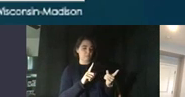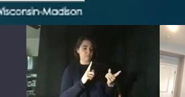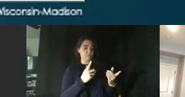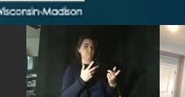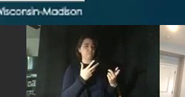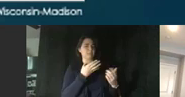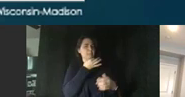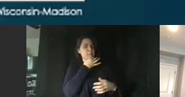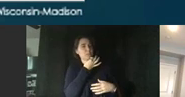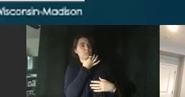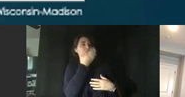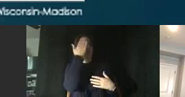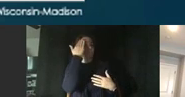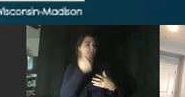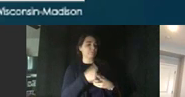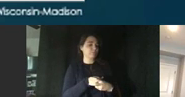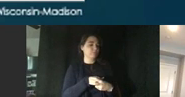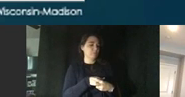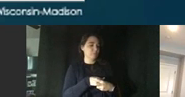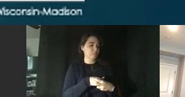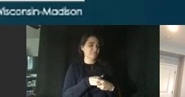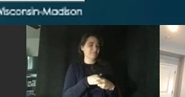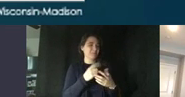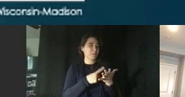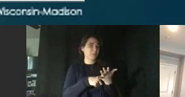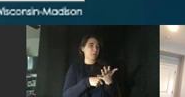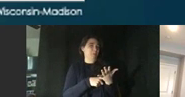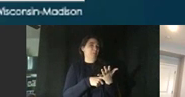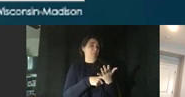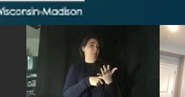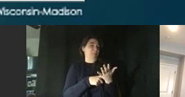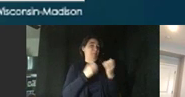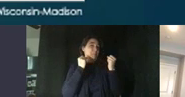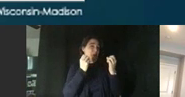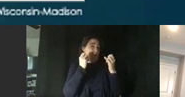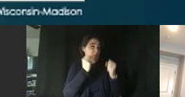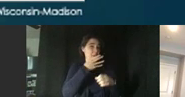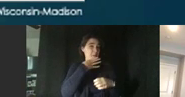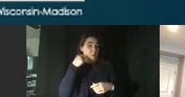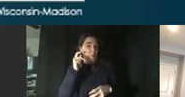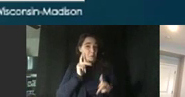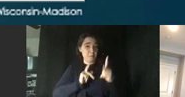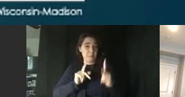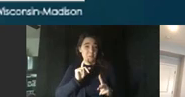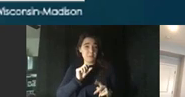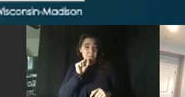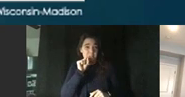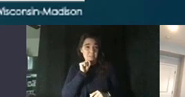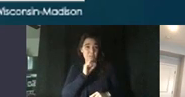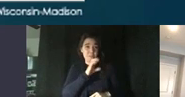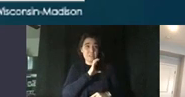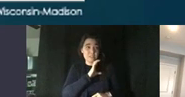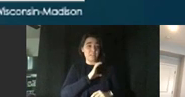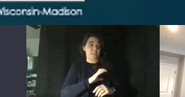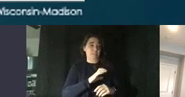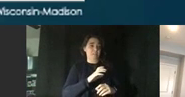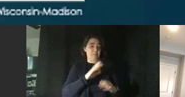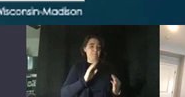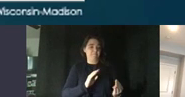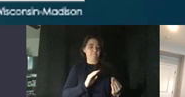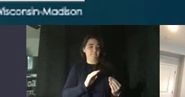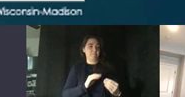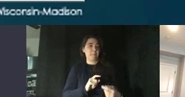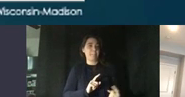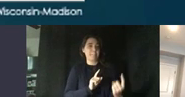sometimes a lot of, I guess, older people never really came across people of color as often